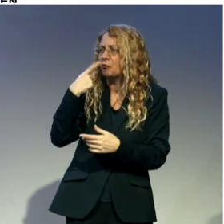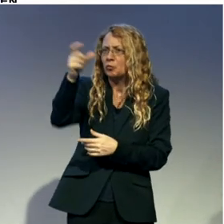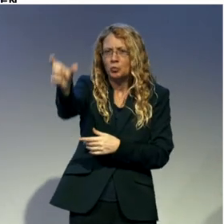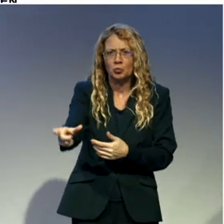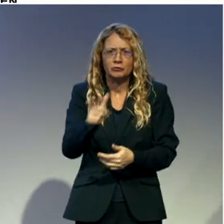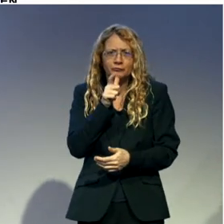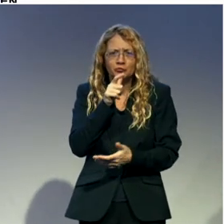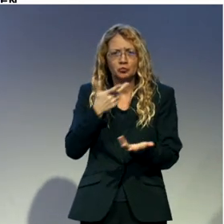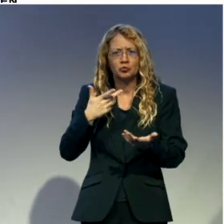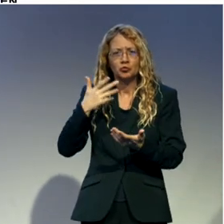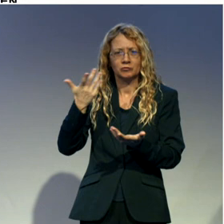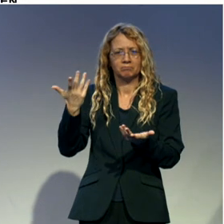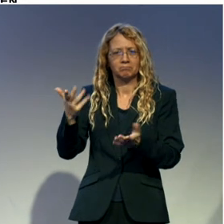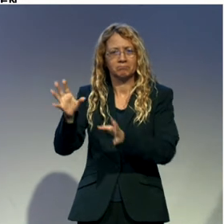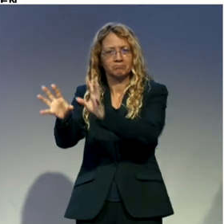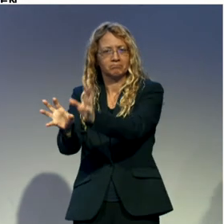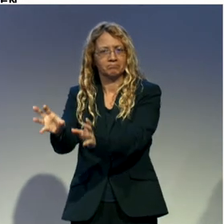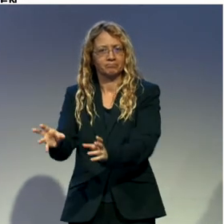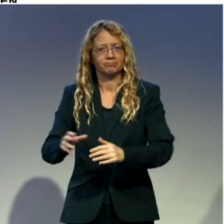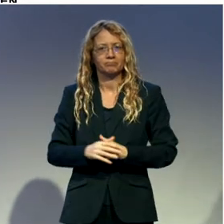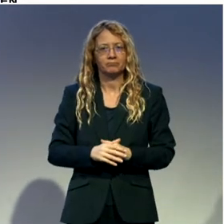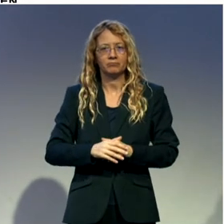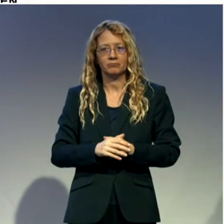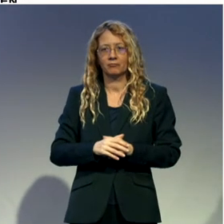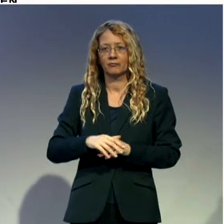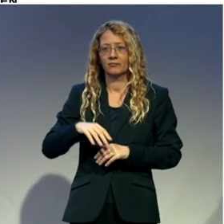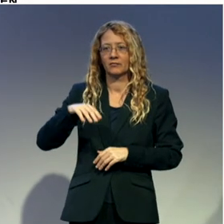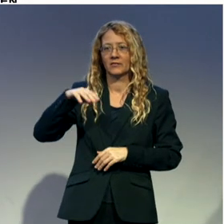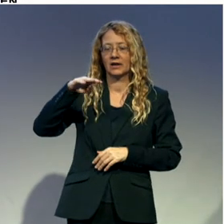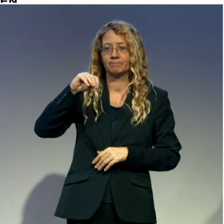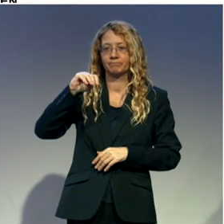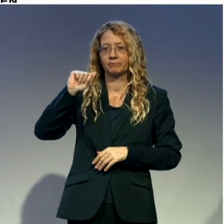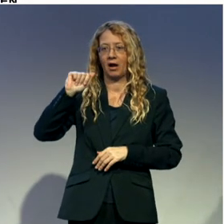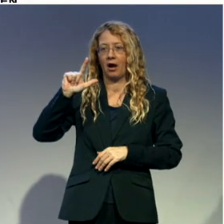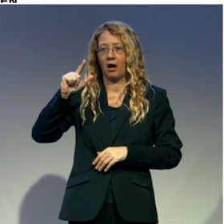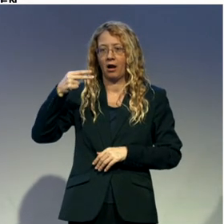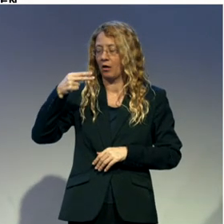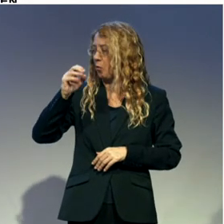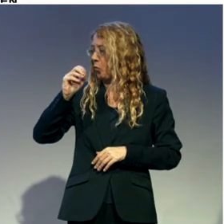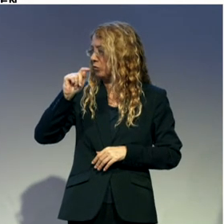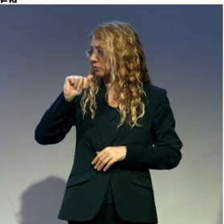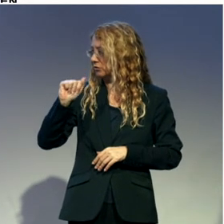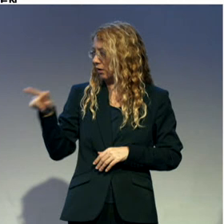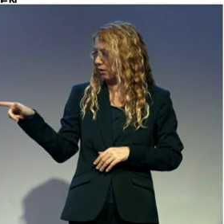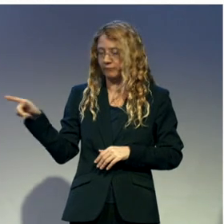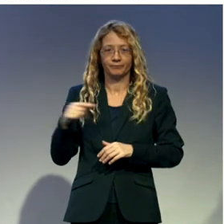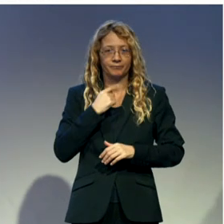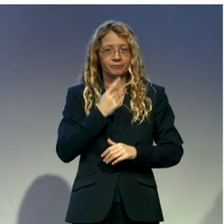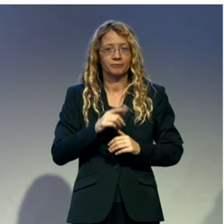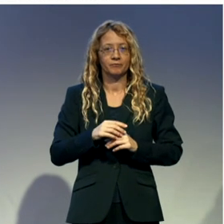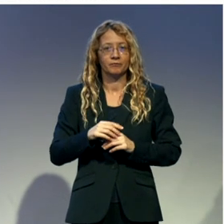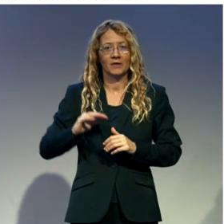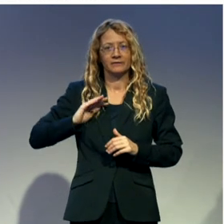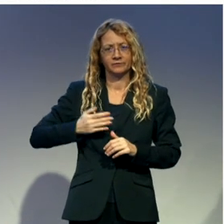model of the screening by blind women in India. I would like him to speak a little about how it is the